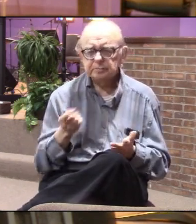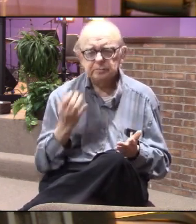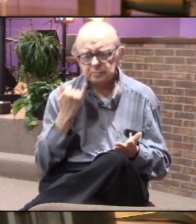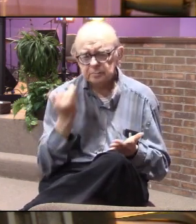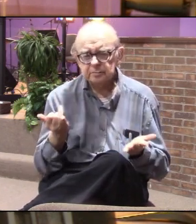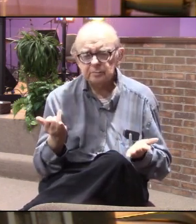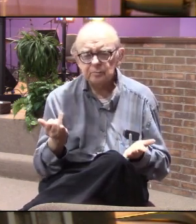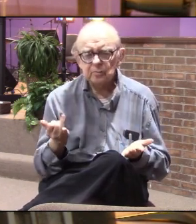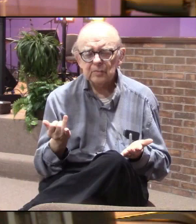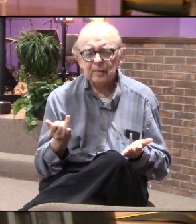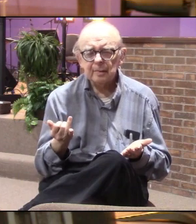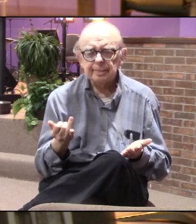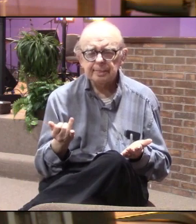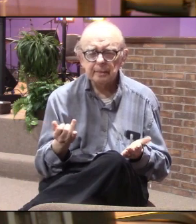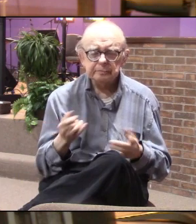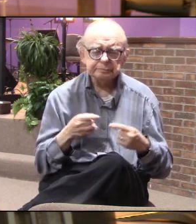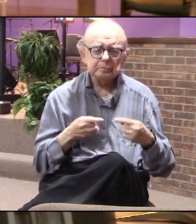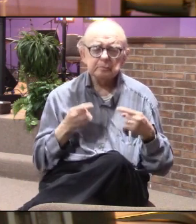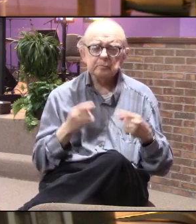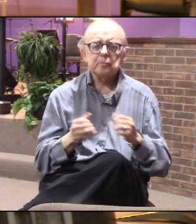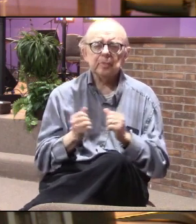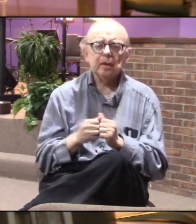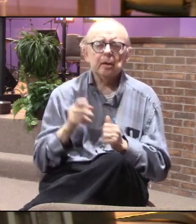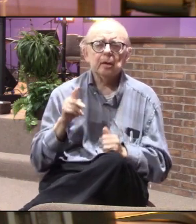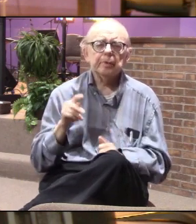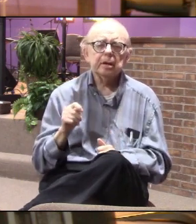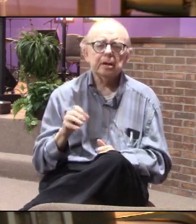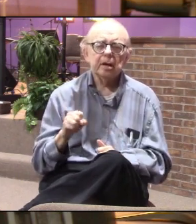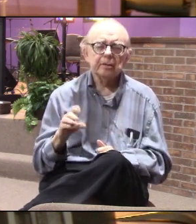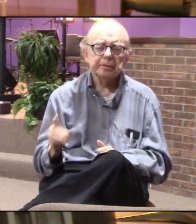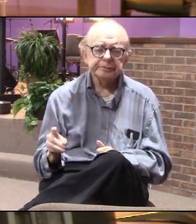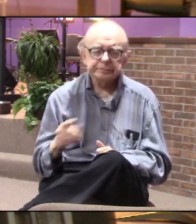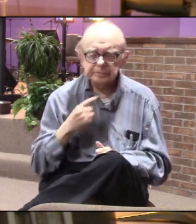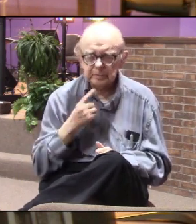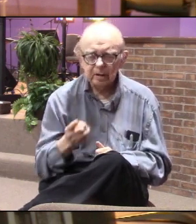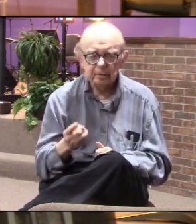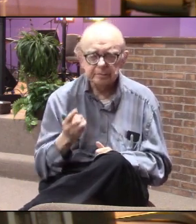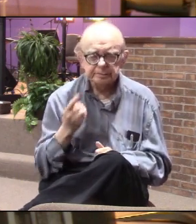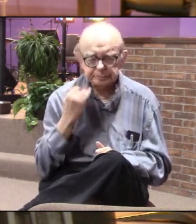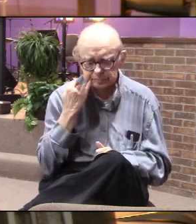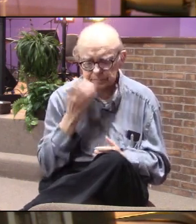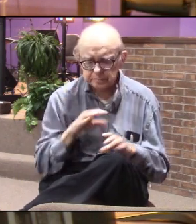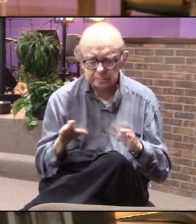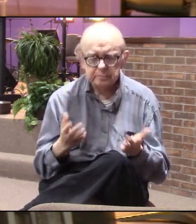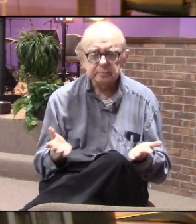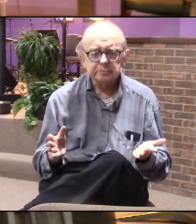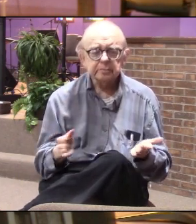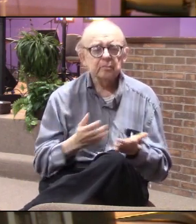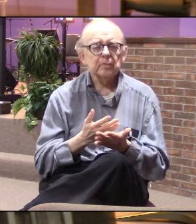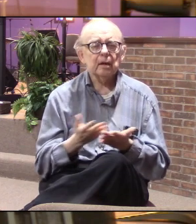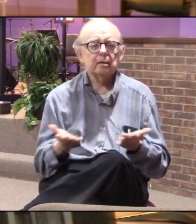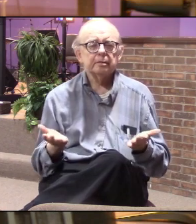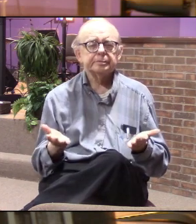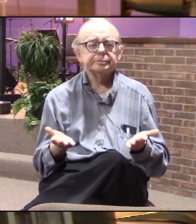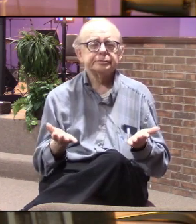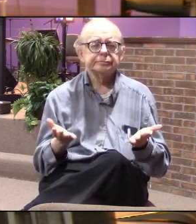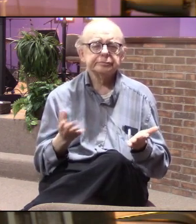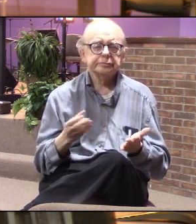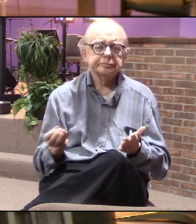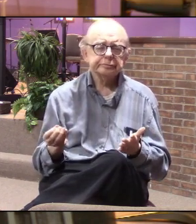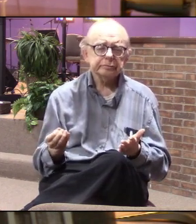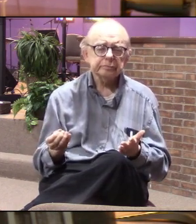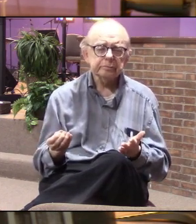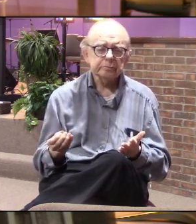if you're struggling with PTSD. I can tell you here's what we do, all of the things that are there.